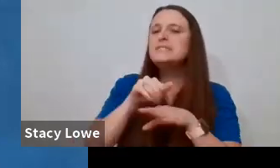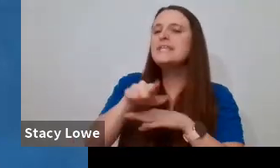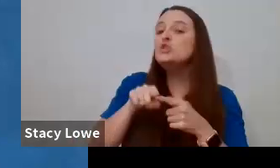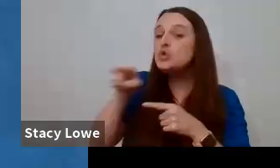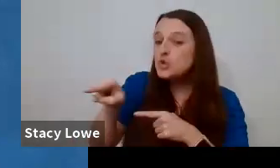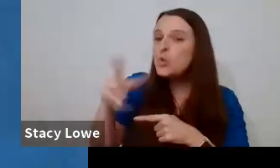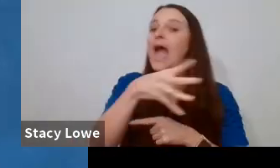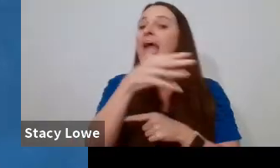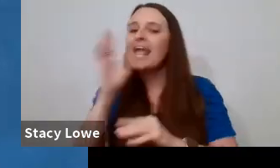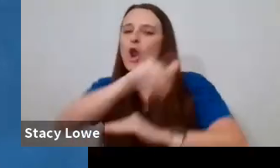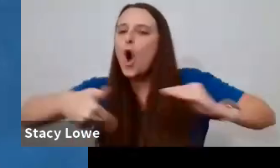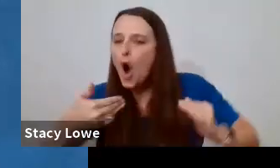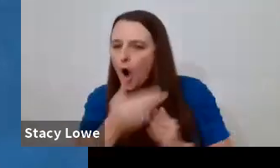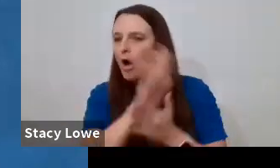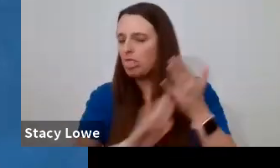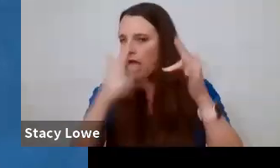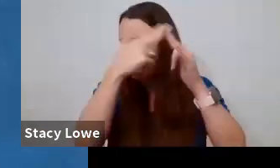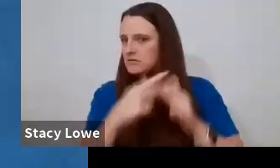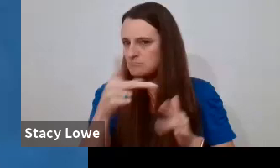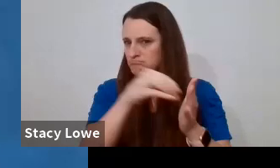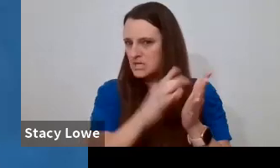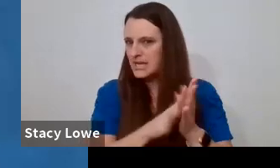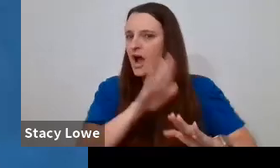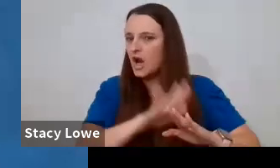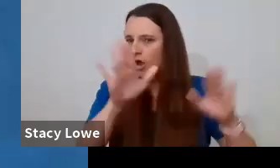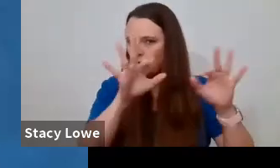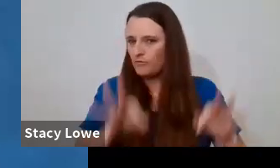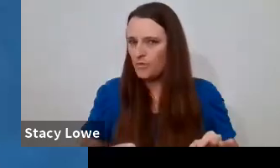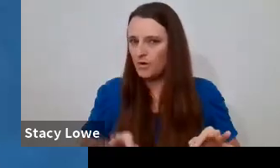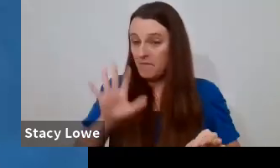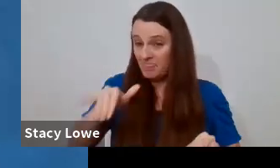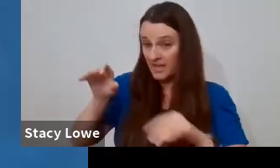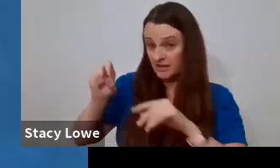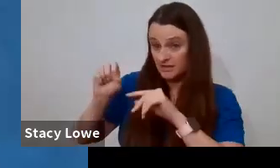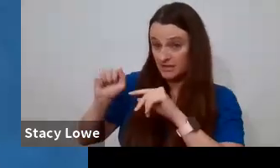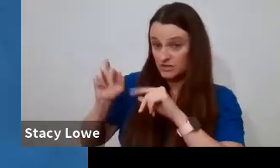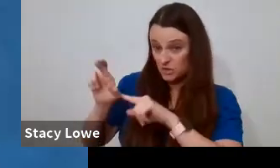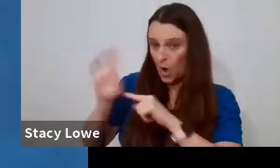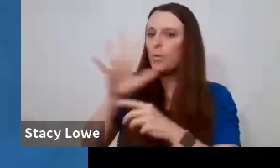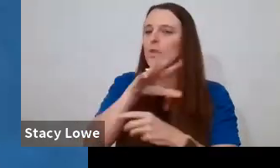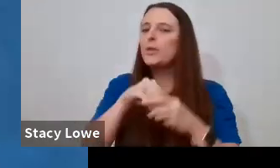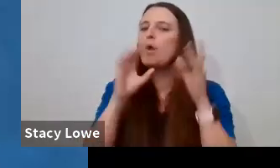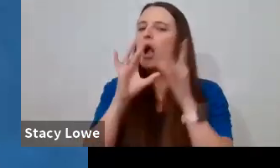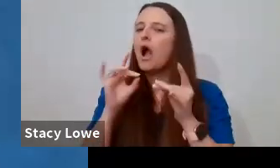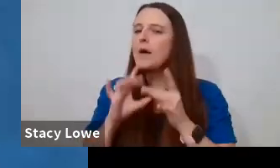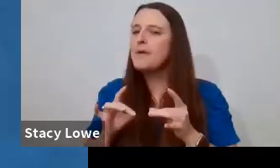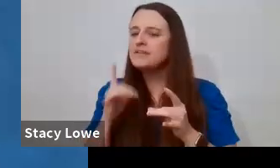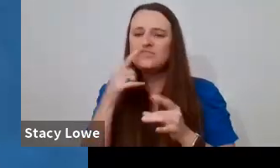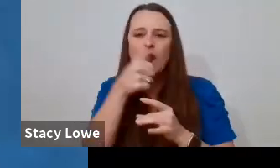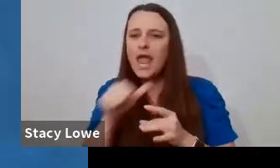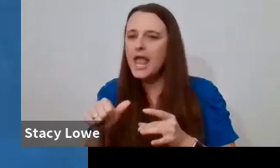colleges you listed on your FAFSA. The SAR will contain comments regarding any